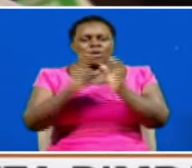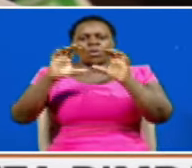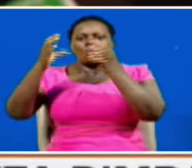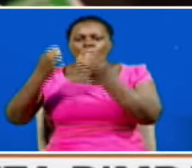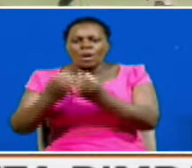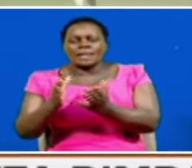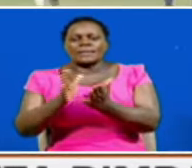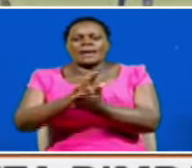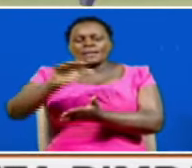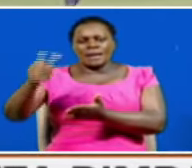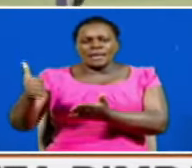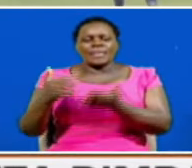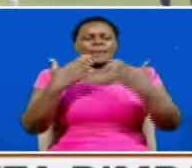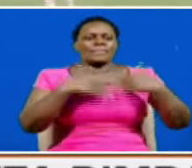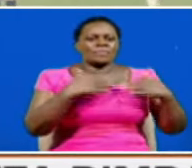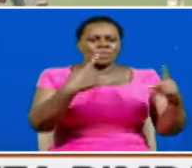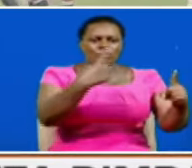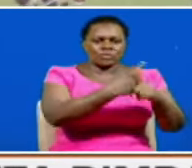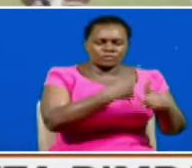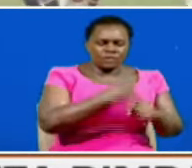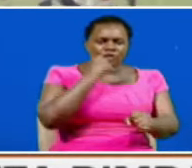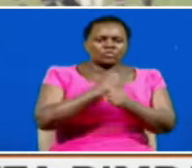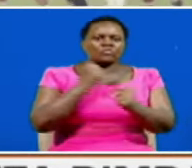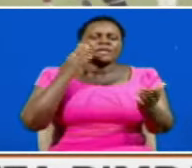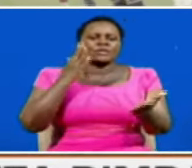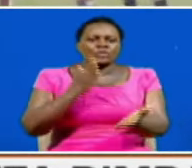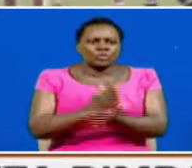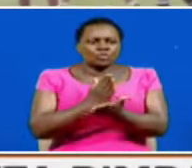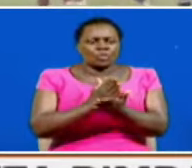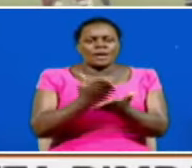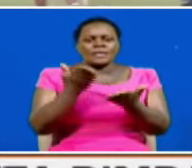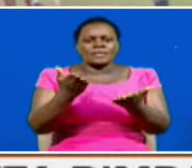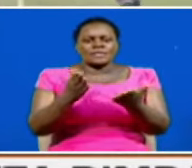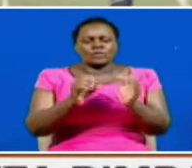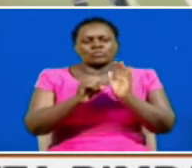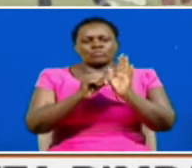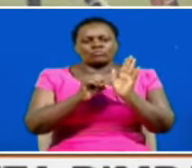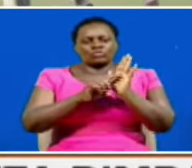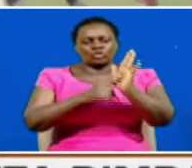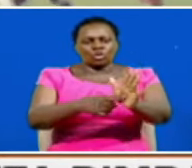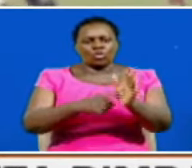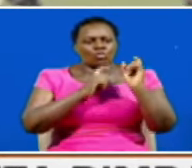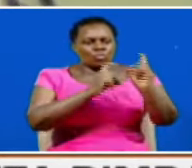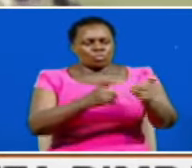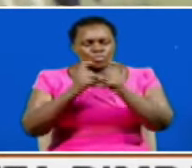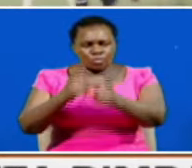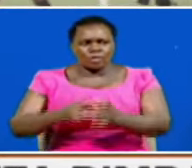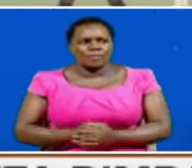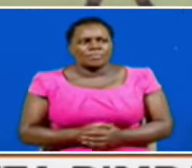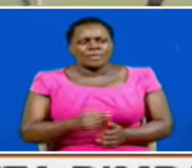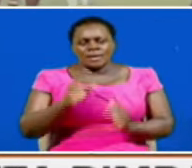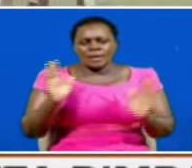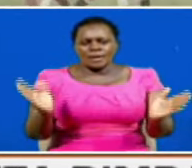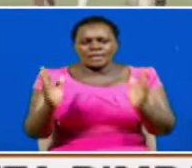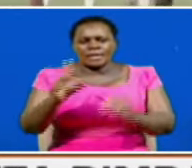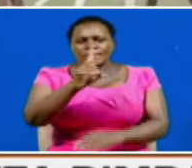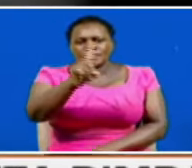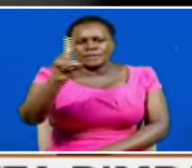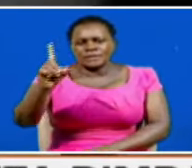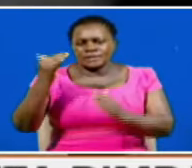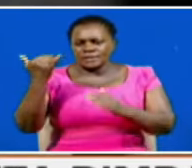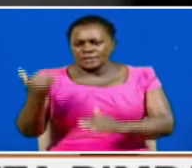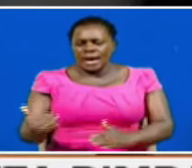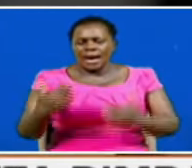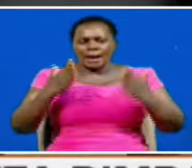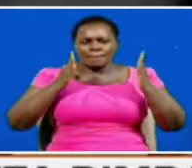and other stakeholders to ensure that we expose these talents of these young men. I would urge everybody, every young man who